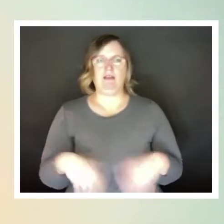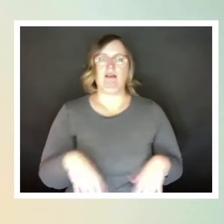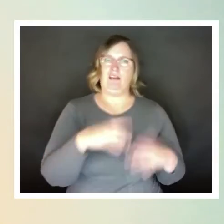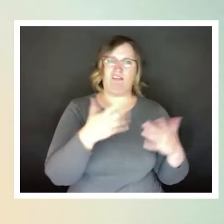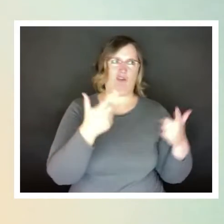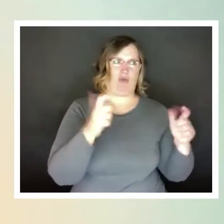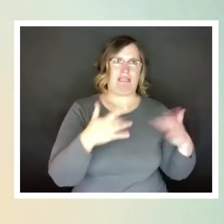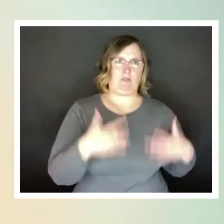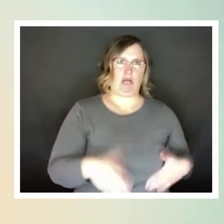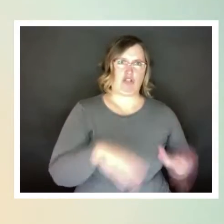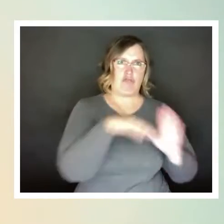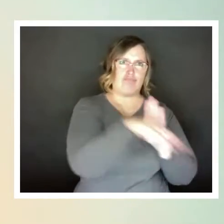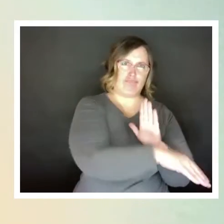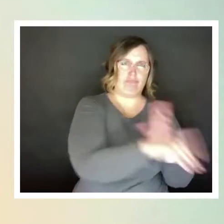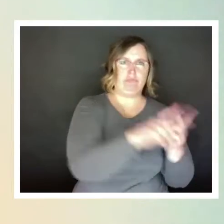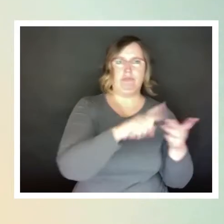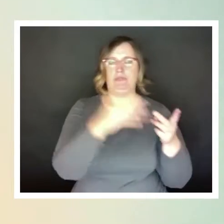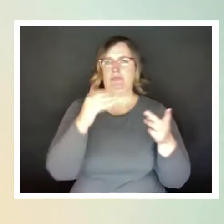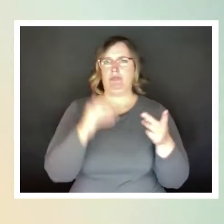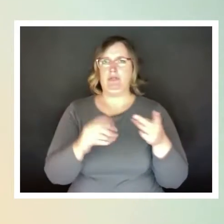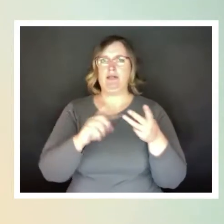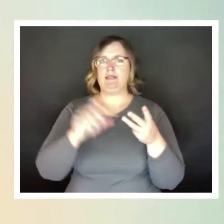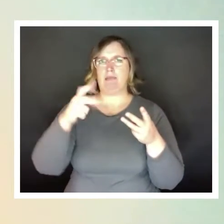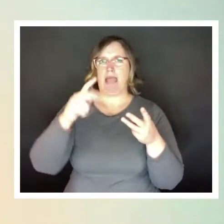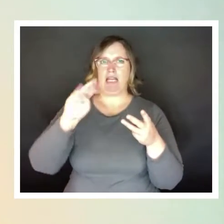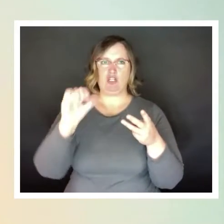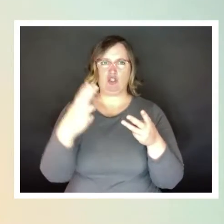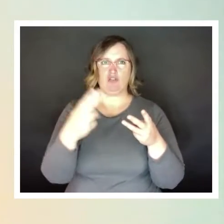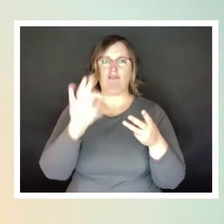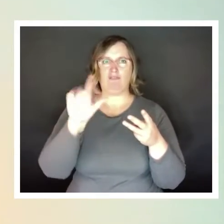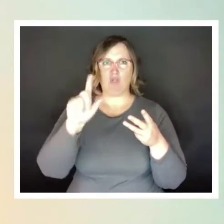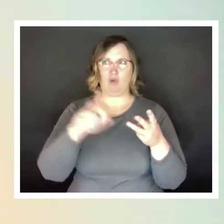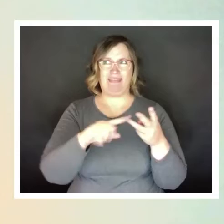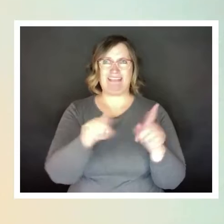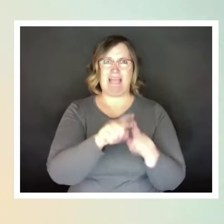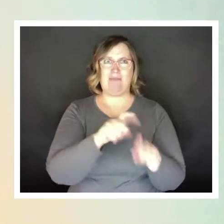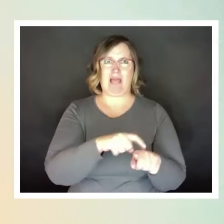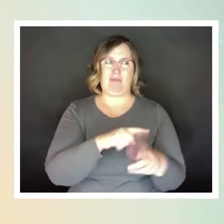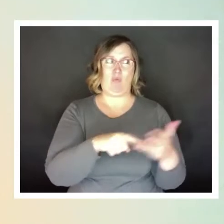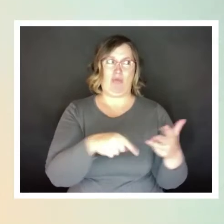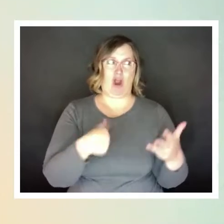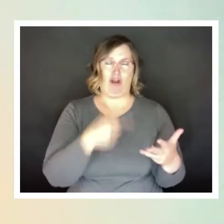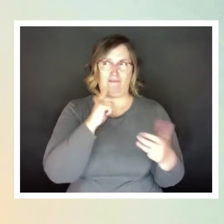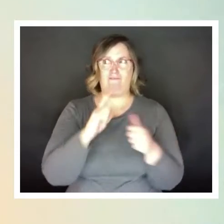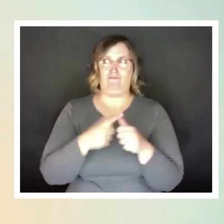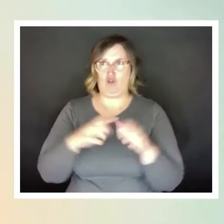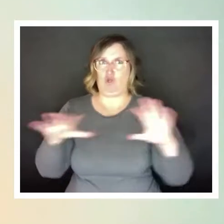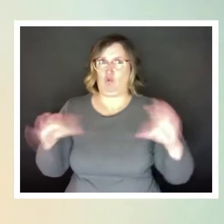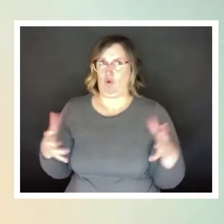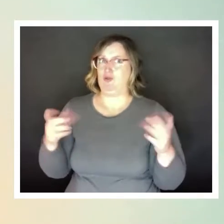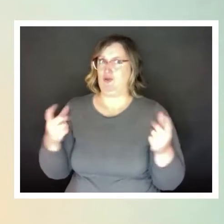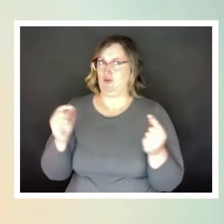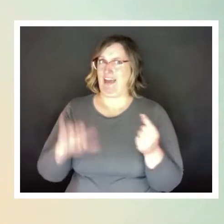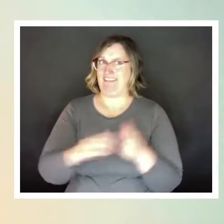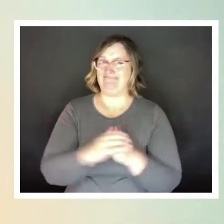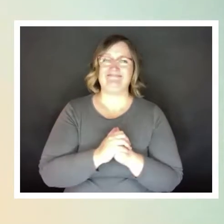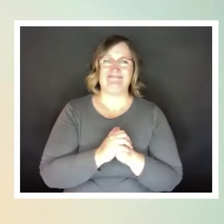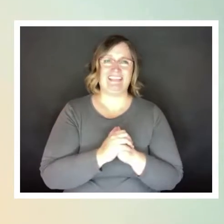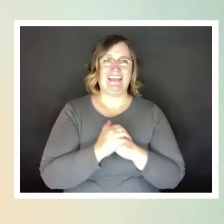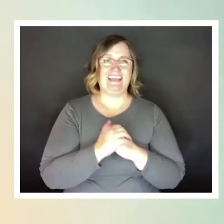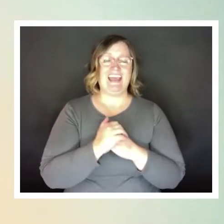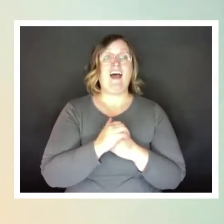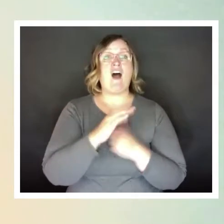and the civil rights movement at the same time. Yet, here we are, the first collective to do so. In the face of all